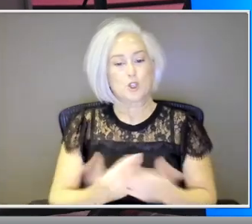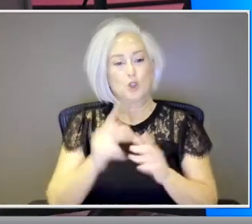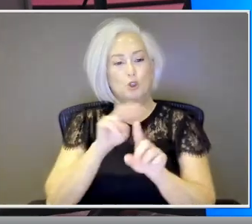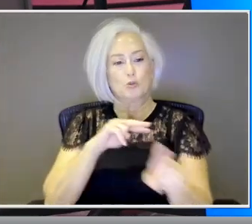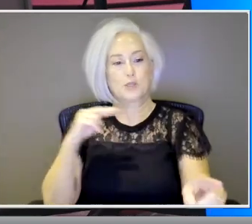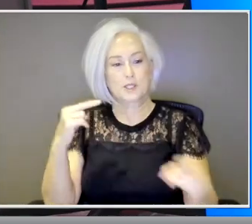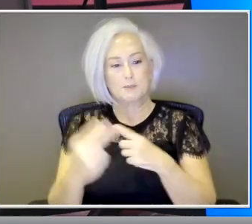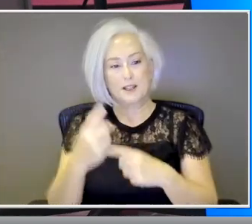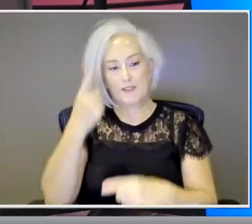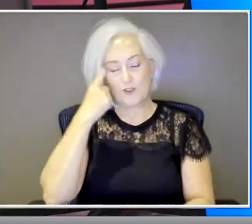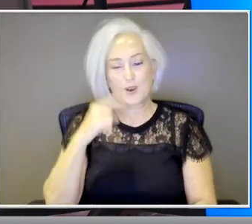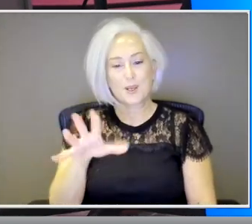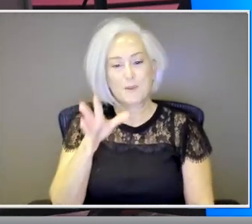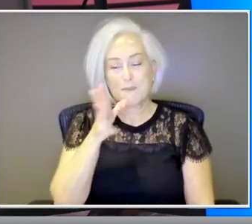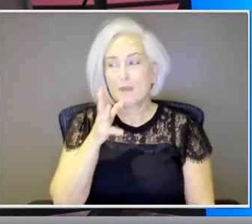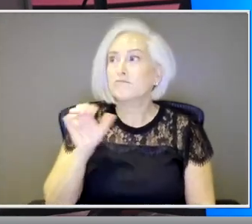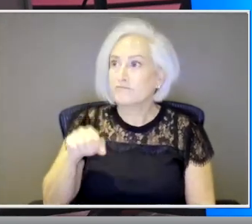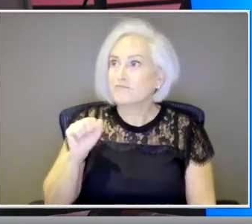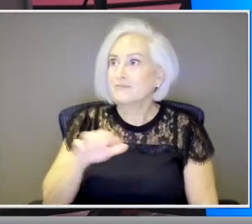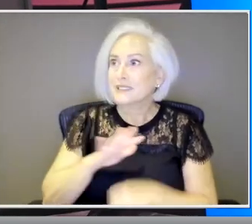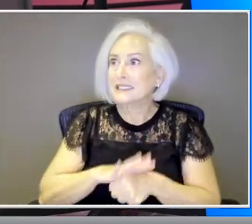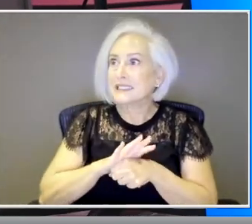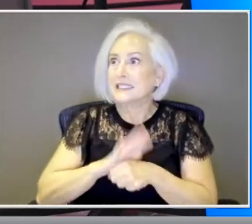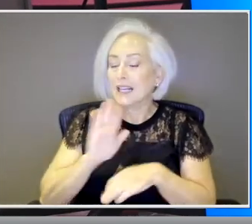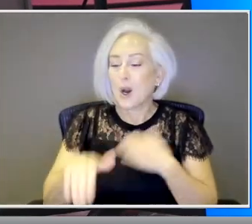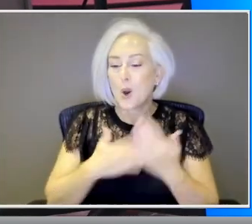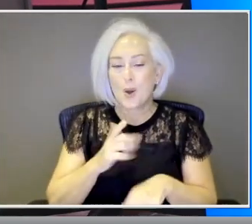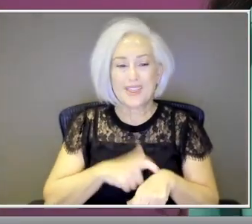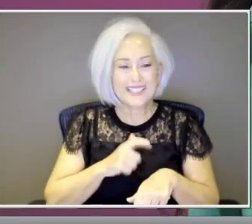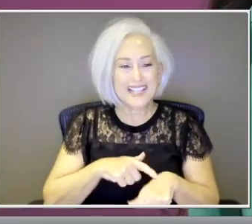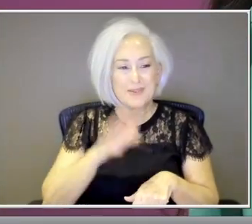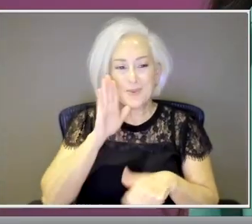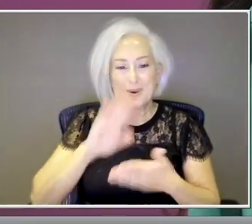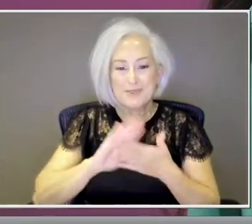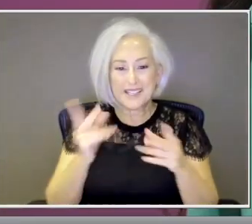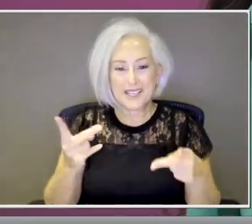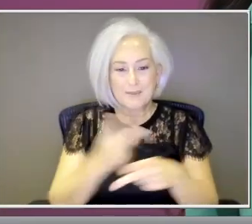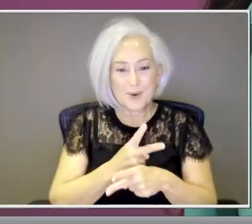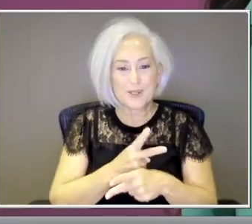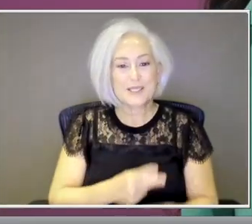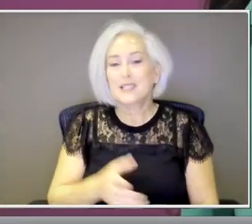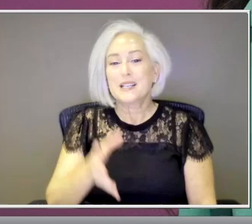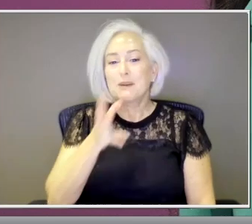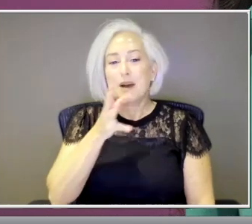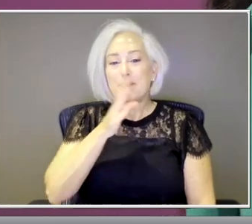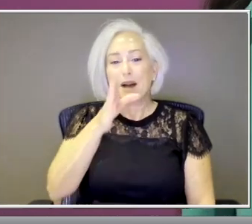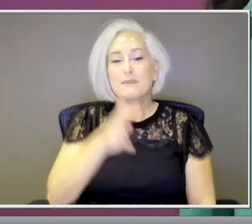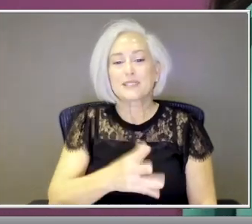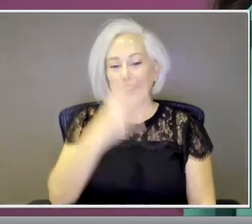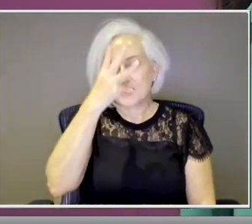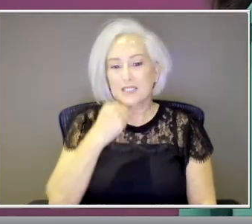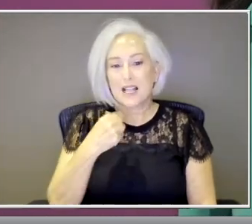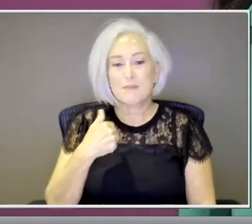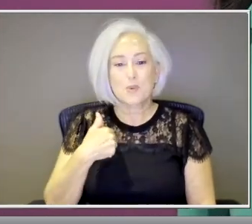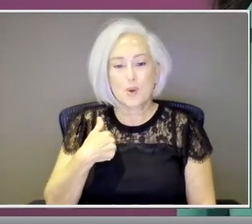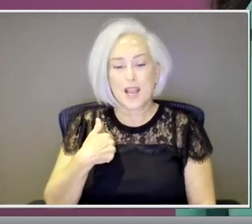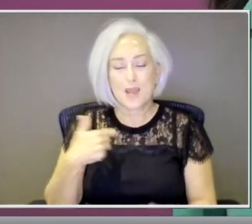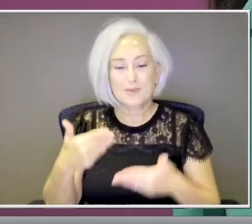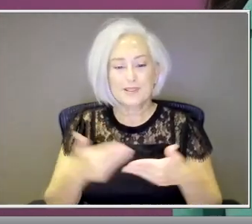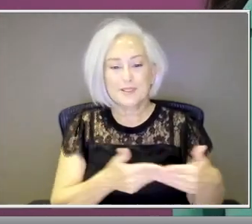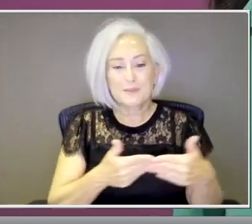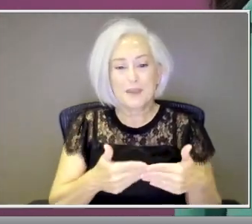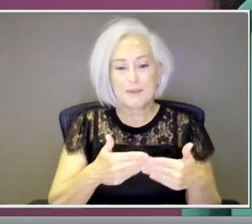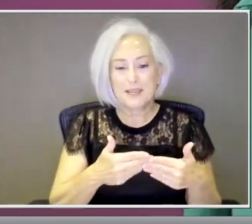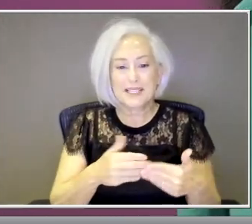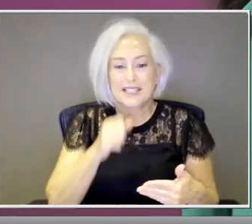all the time. Yeah, the baby's not even it's here. only going to get worse. My mom jokes about how like she never slept when I was a baby because she was like, I didn't think you'd